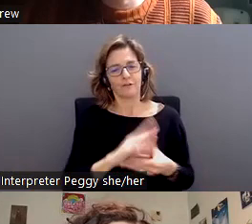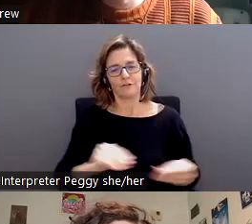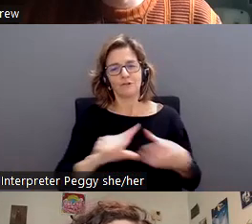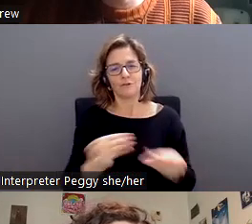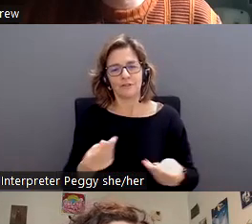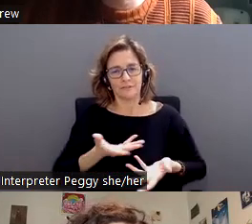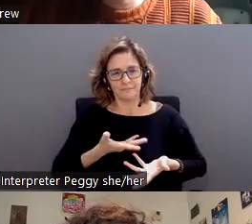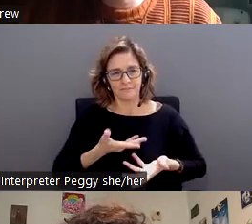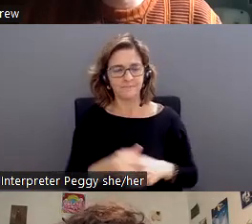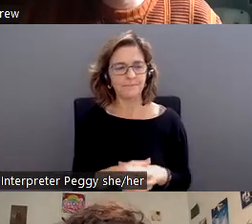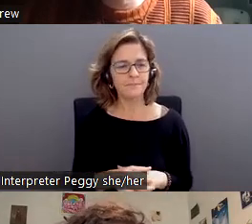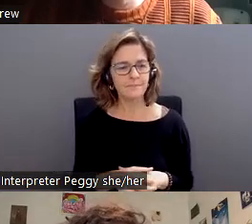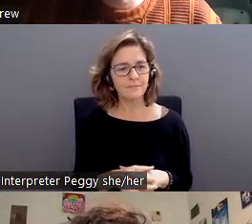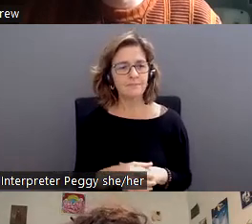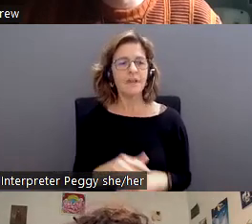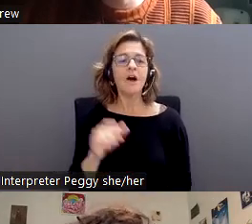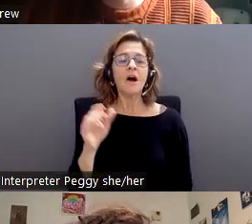of healthy queer and trans love.